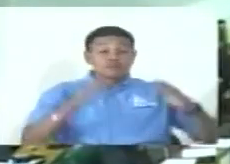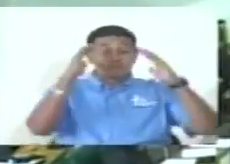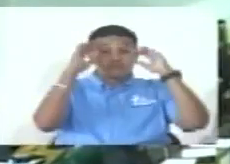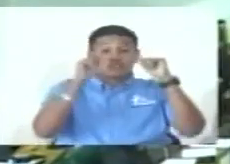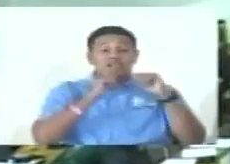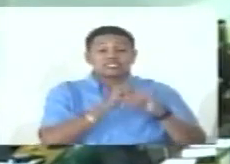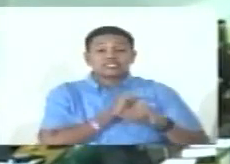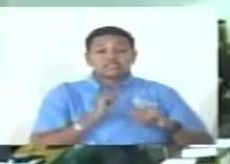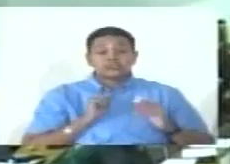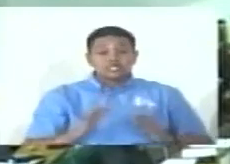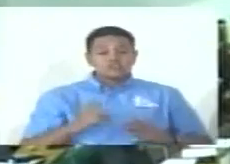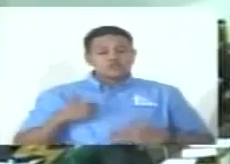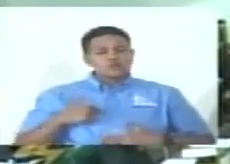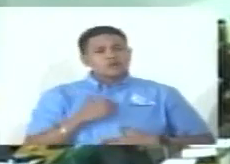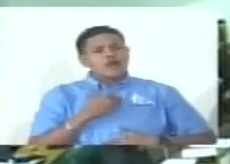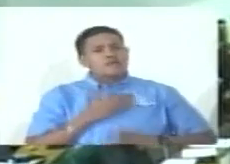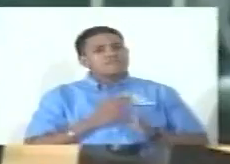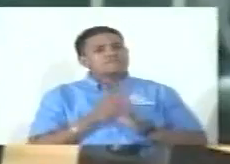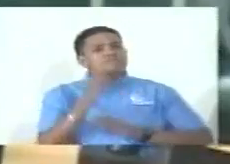responsibilities.